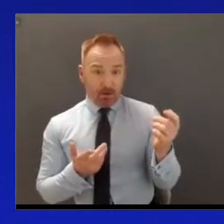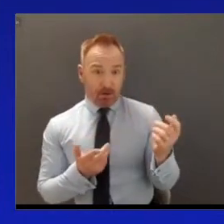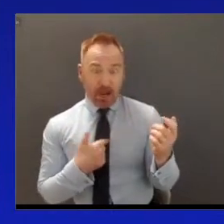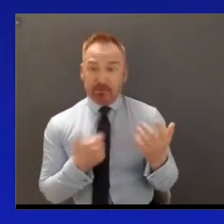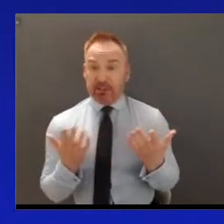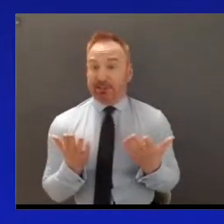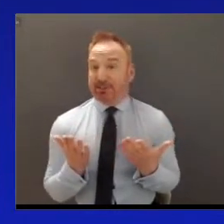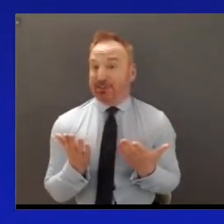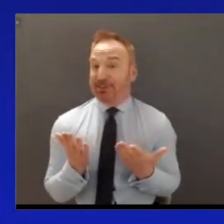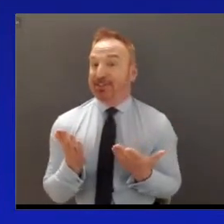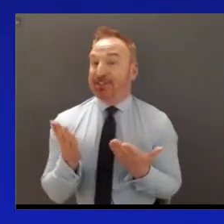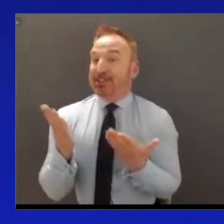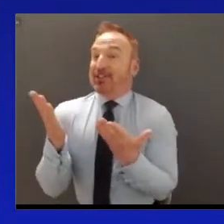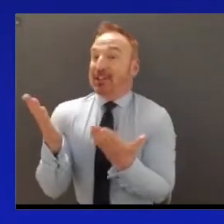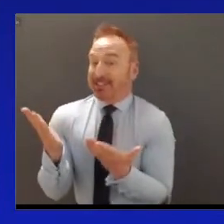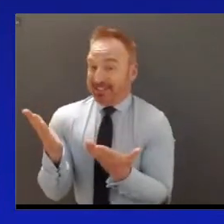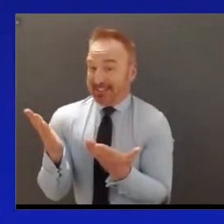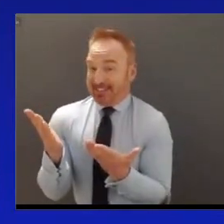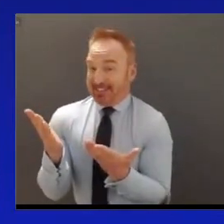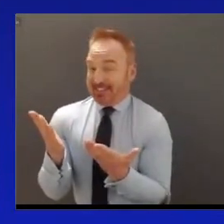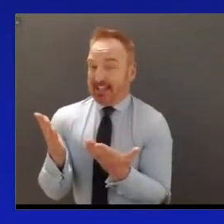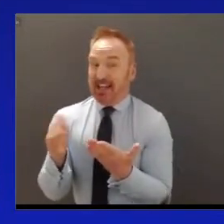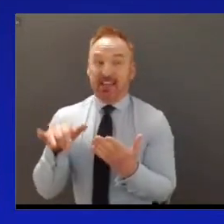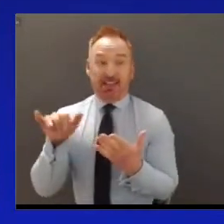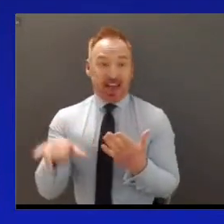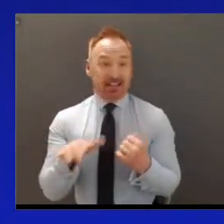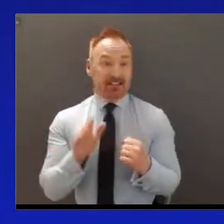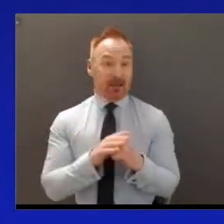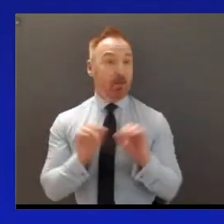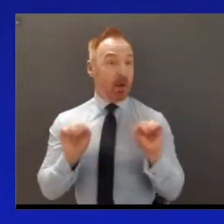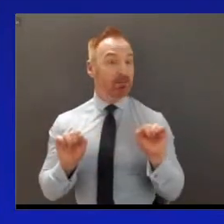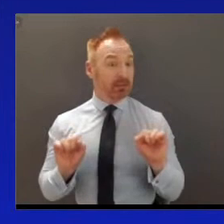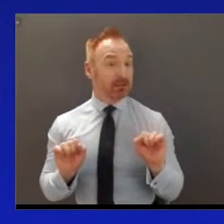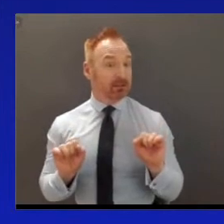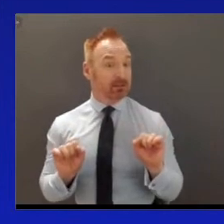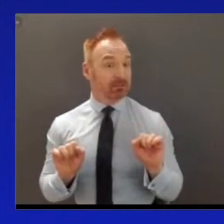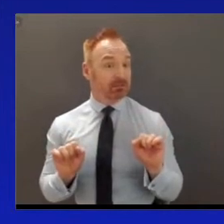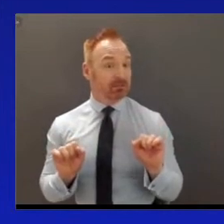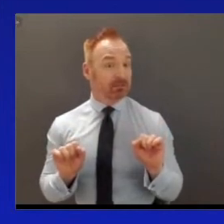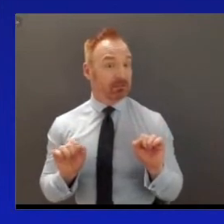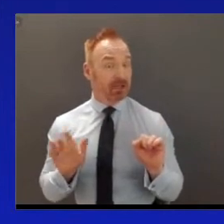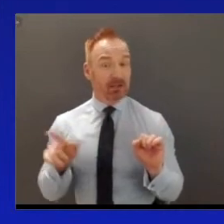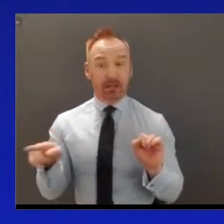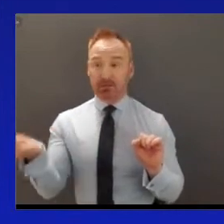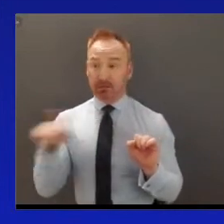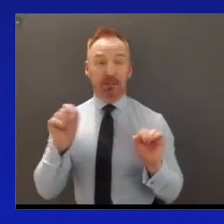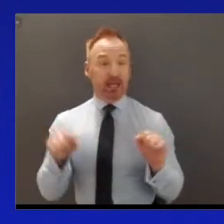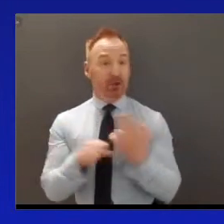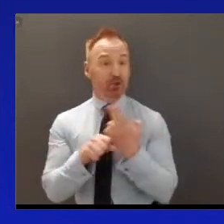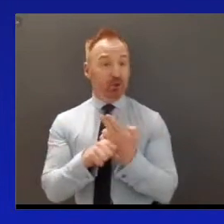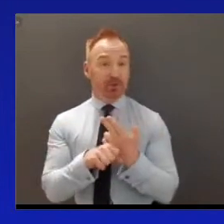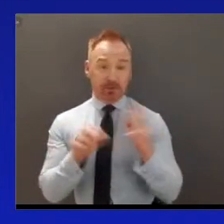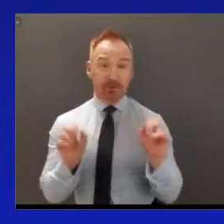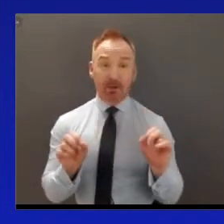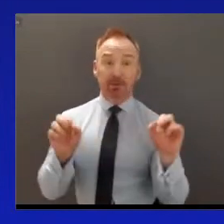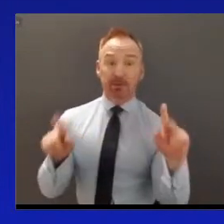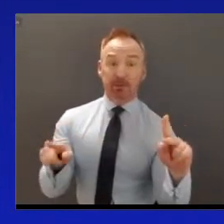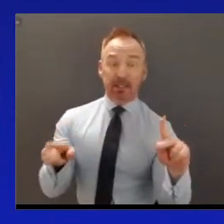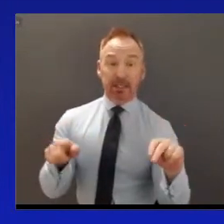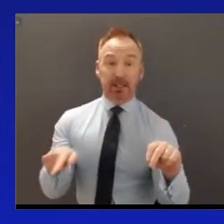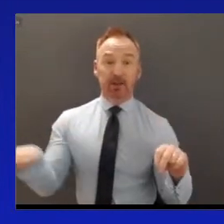suggesting that it is an approach that we can use. It's an opportunity we have to better understand